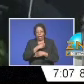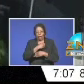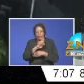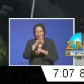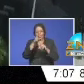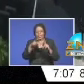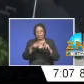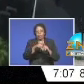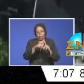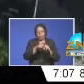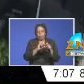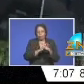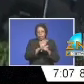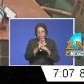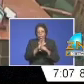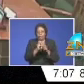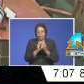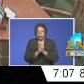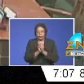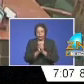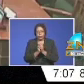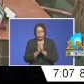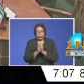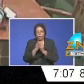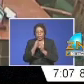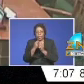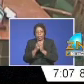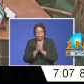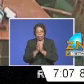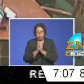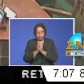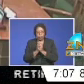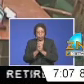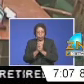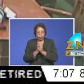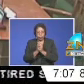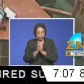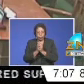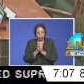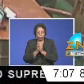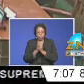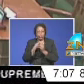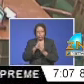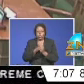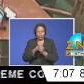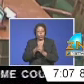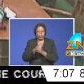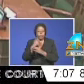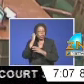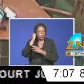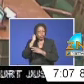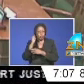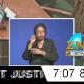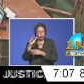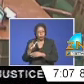for COVID-19. Honourable members, I'm pleased to report that